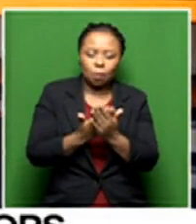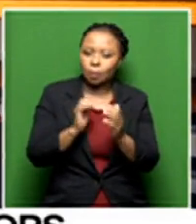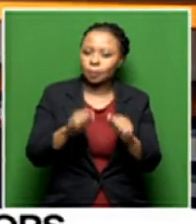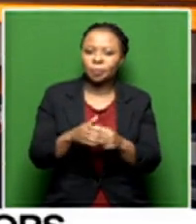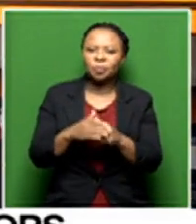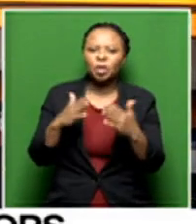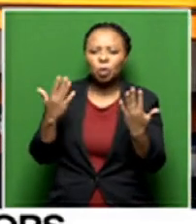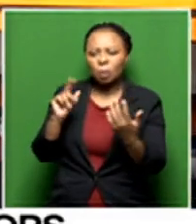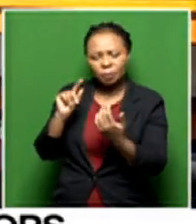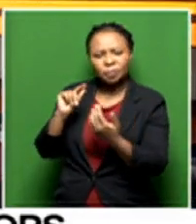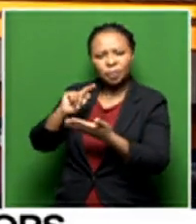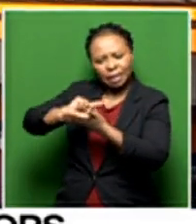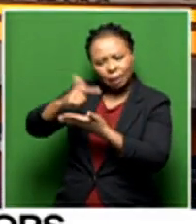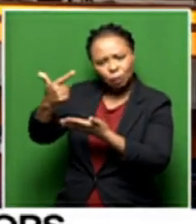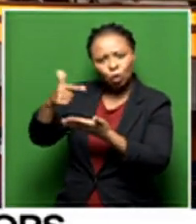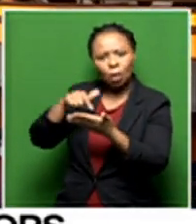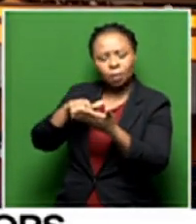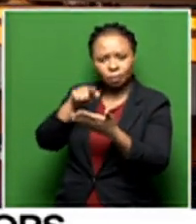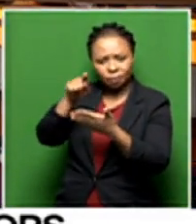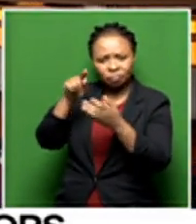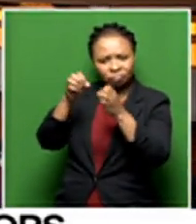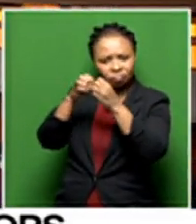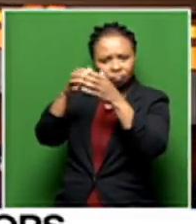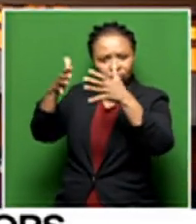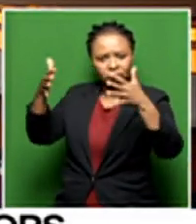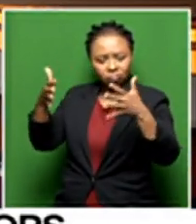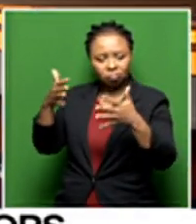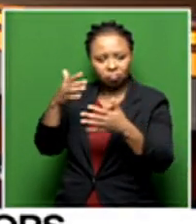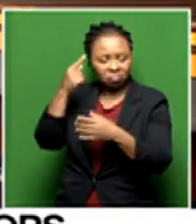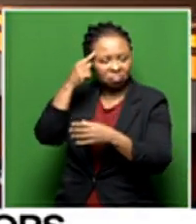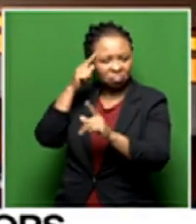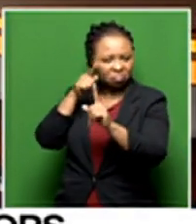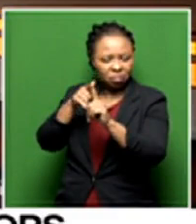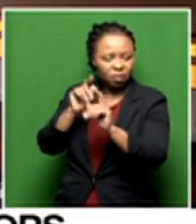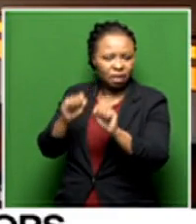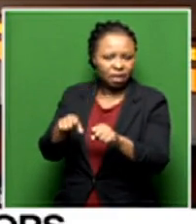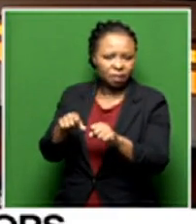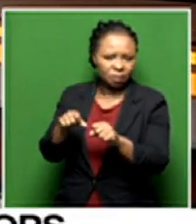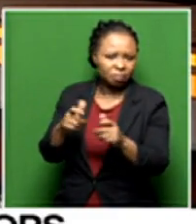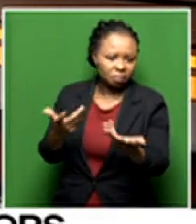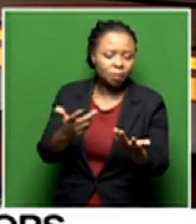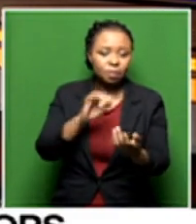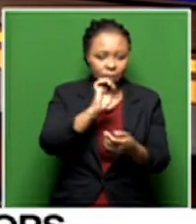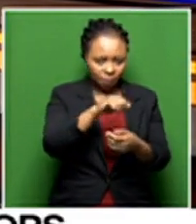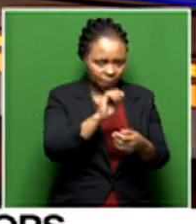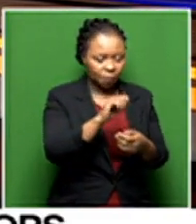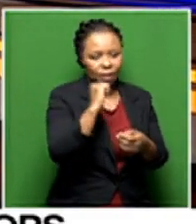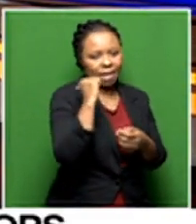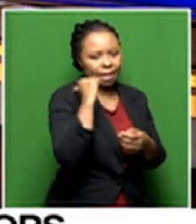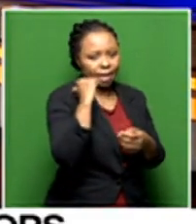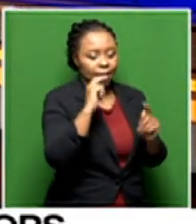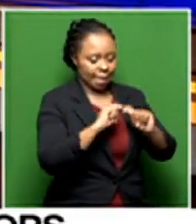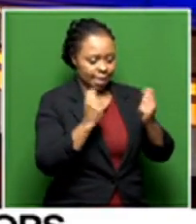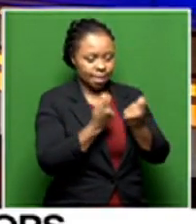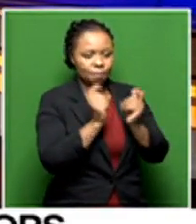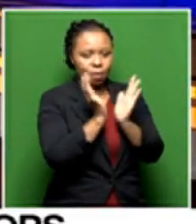of this laptop. Any plans of expansion? Yes, we, as for yesterday, we had a meeting with my